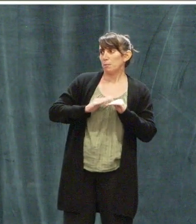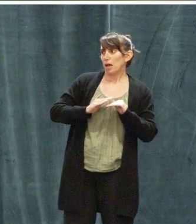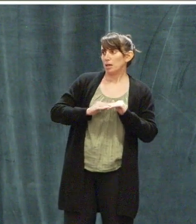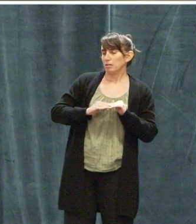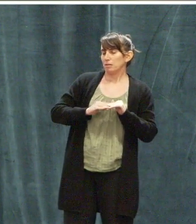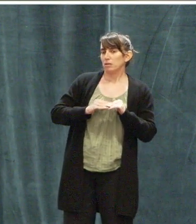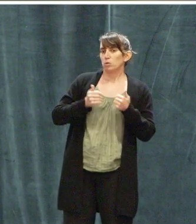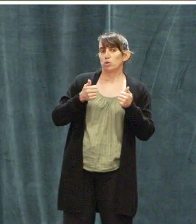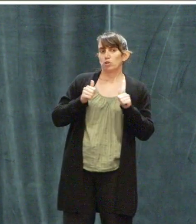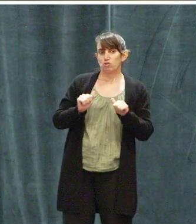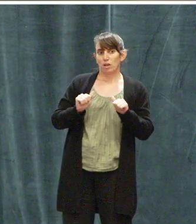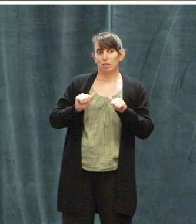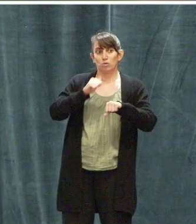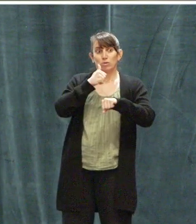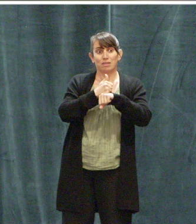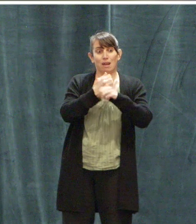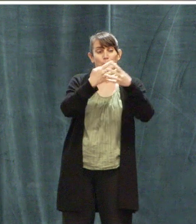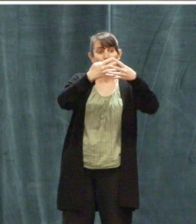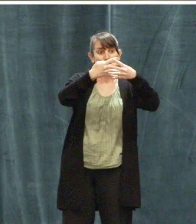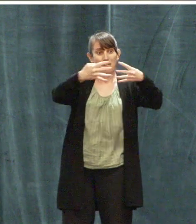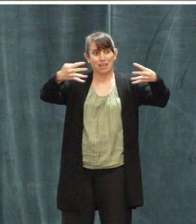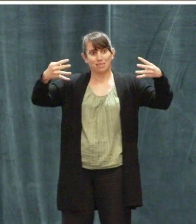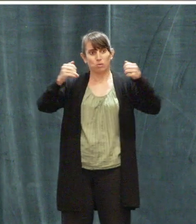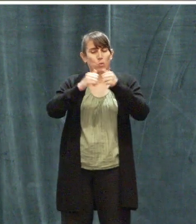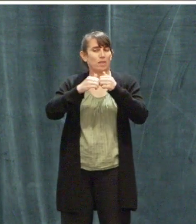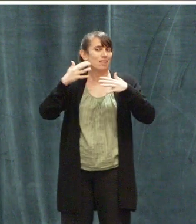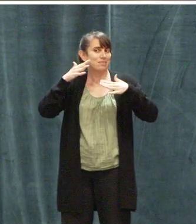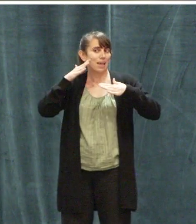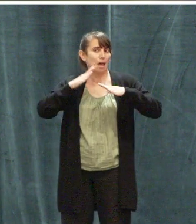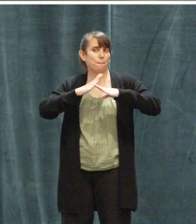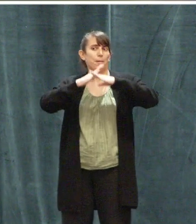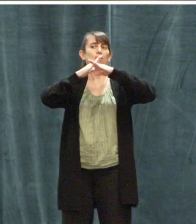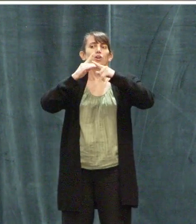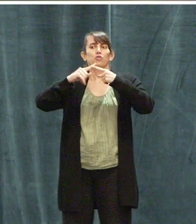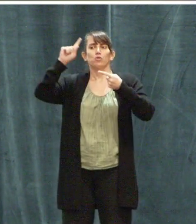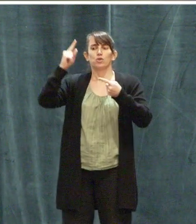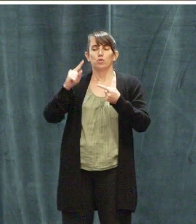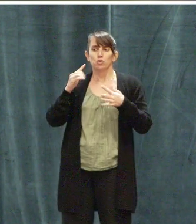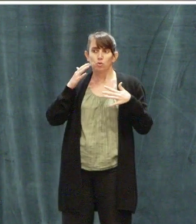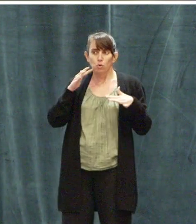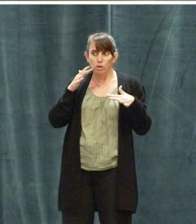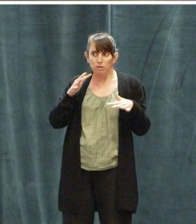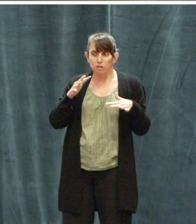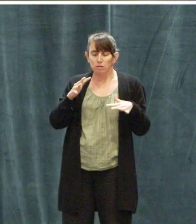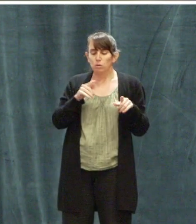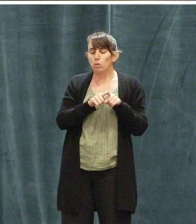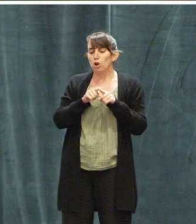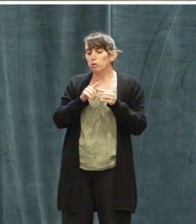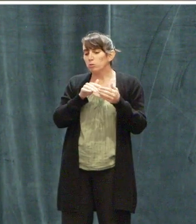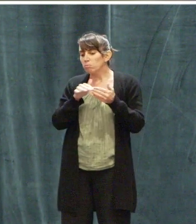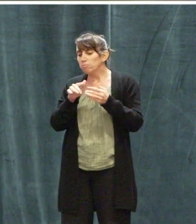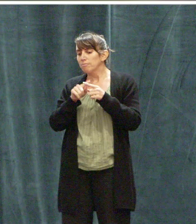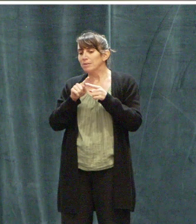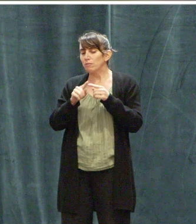putting fences with sound barriers on it to help reduce noise. We're also looking at different methods to control